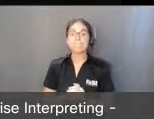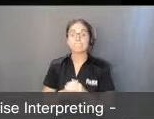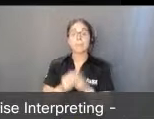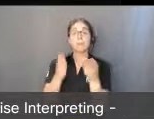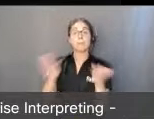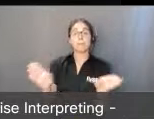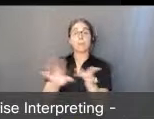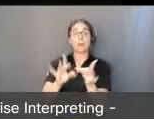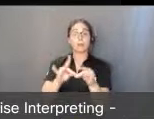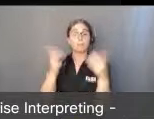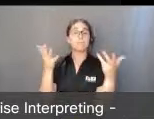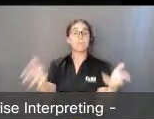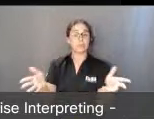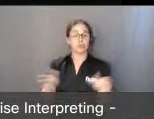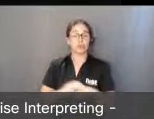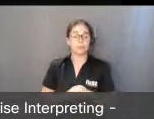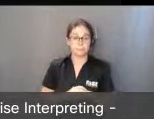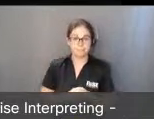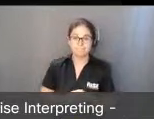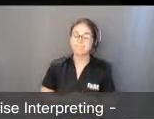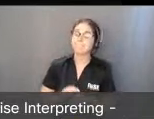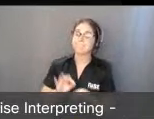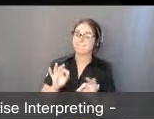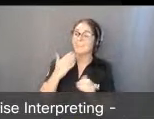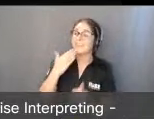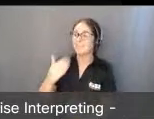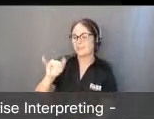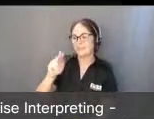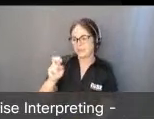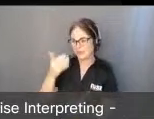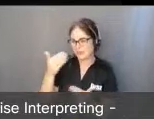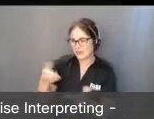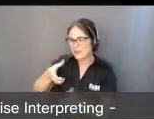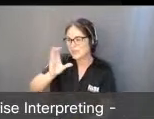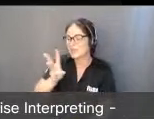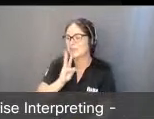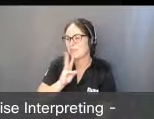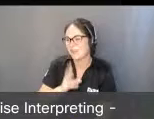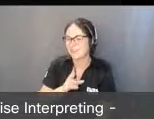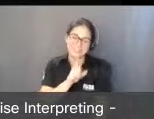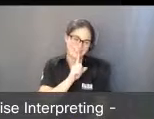comment. Thank you, Joanne. Drink some water now.